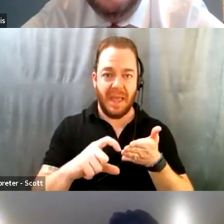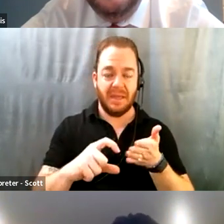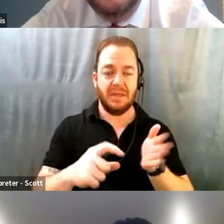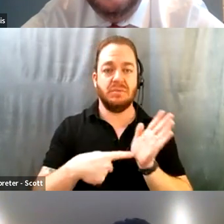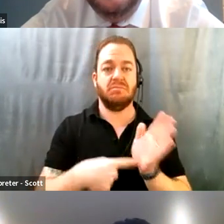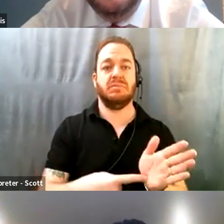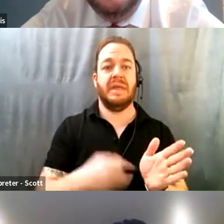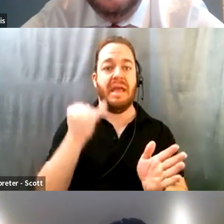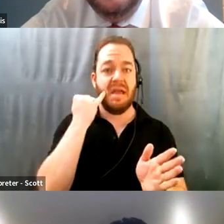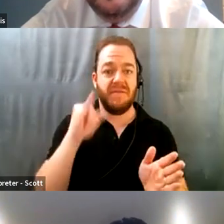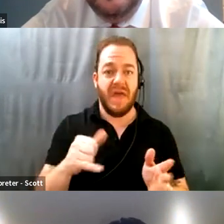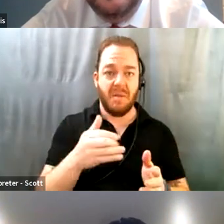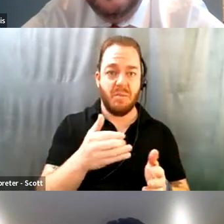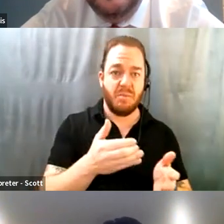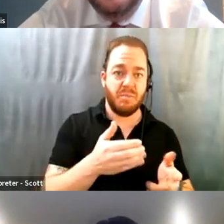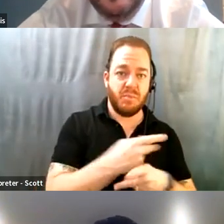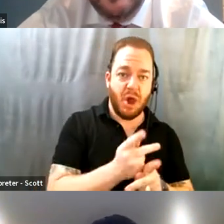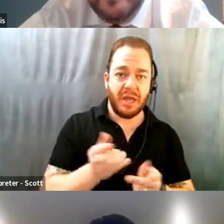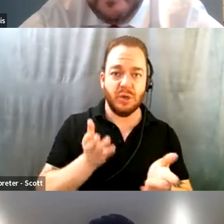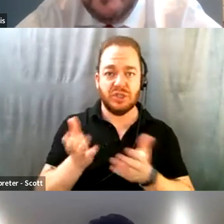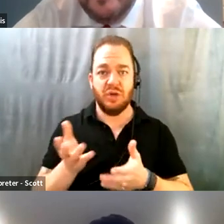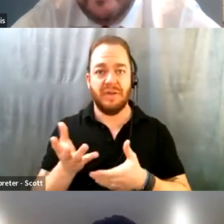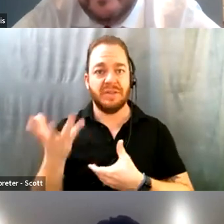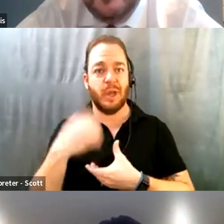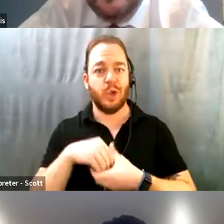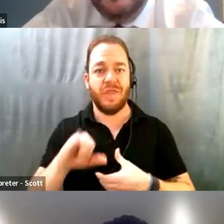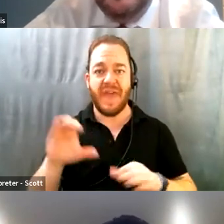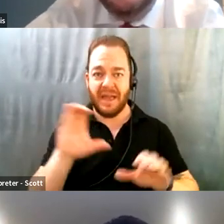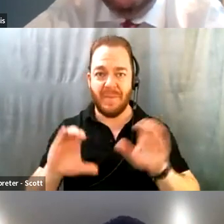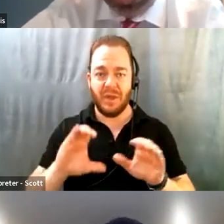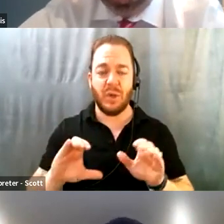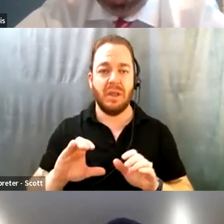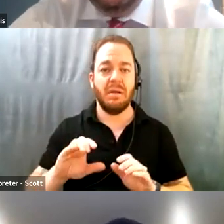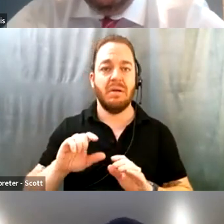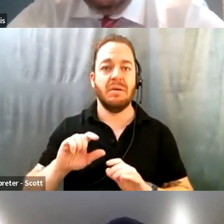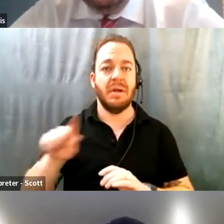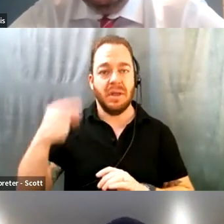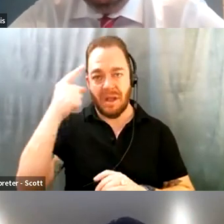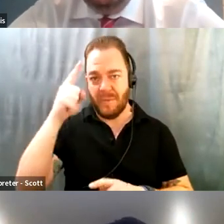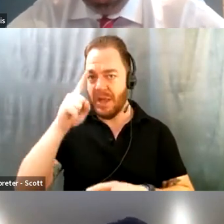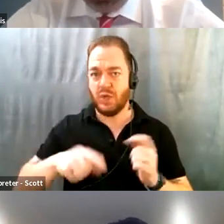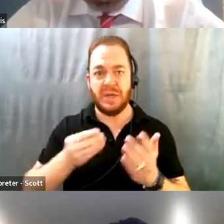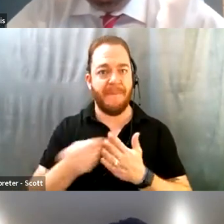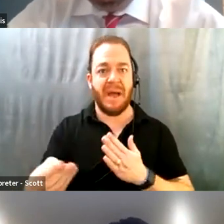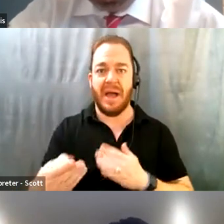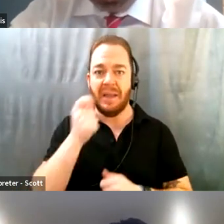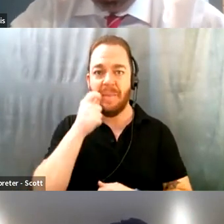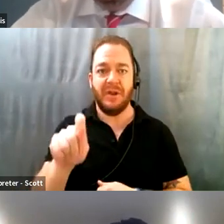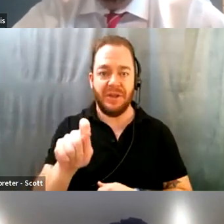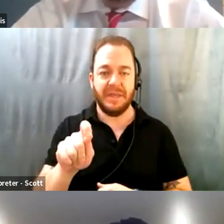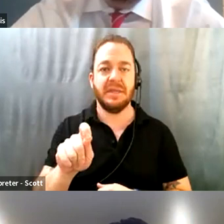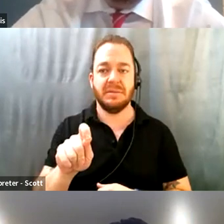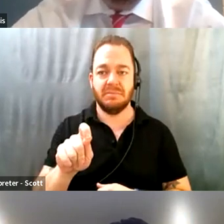the product/service had this chemical component in it, the government couldn't buy it. Okay, just period. Gotcha. Period.